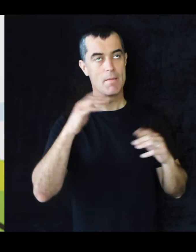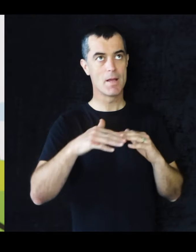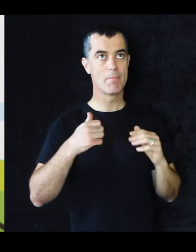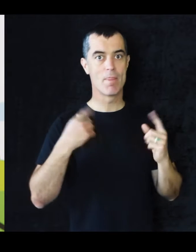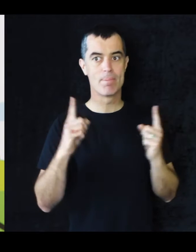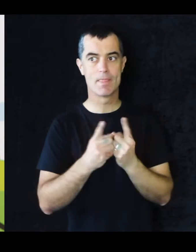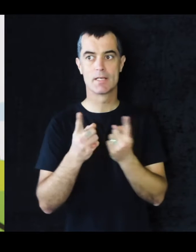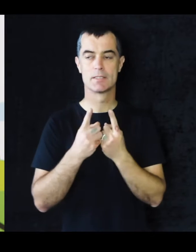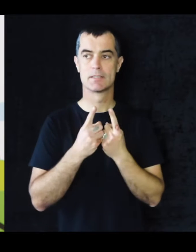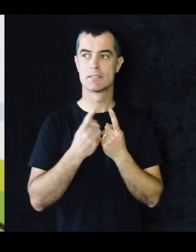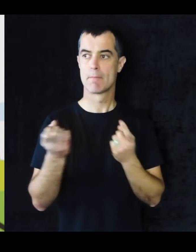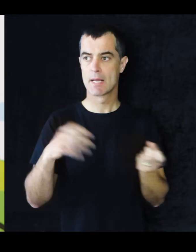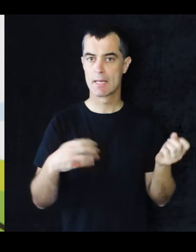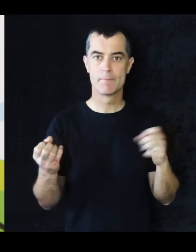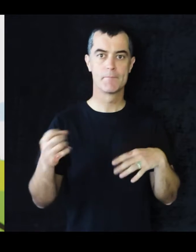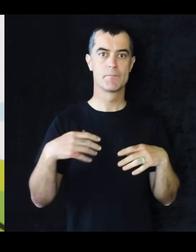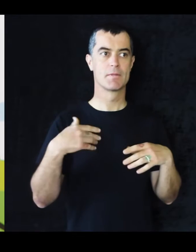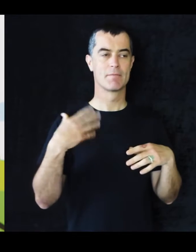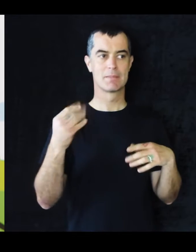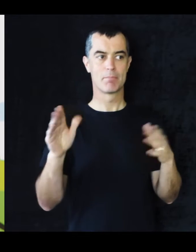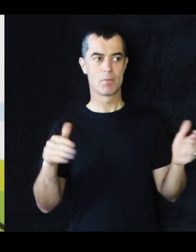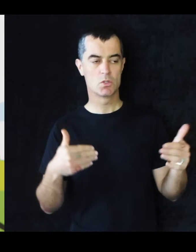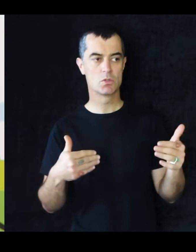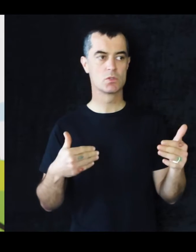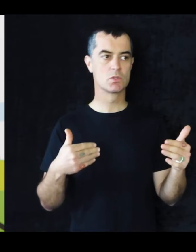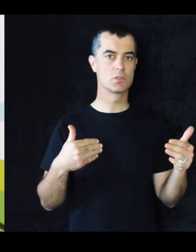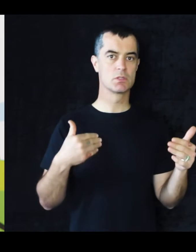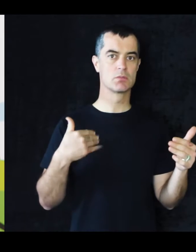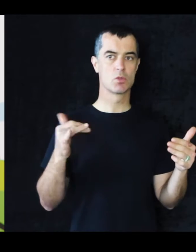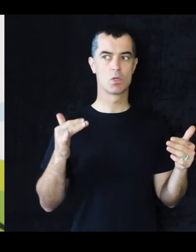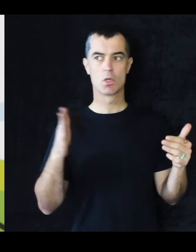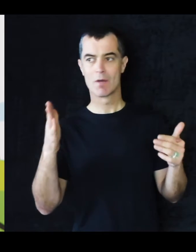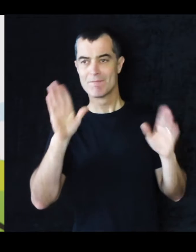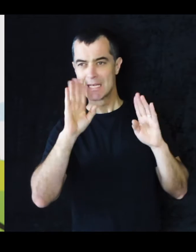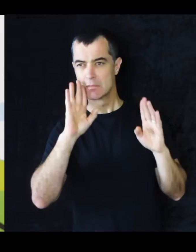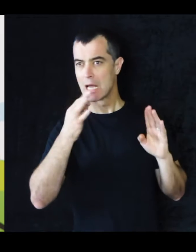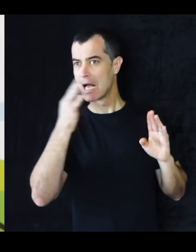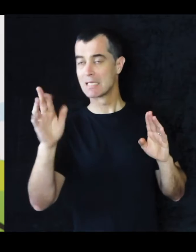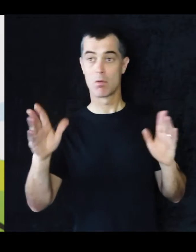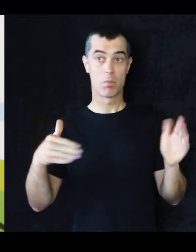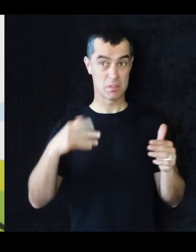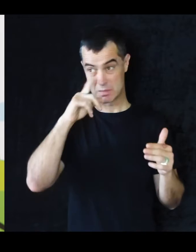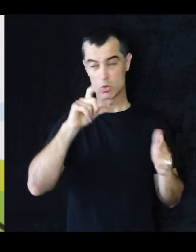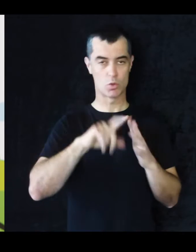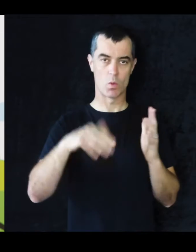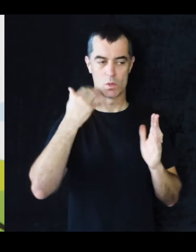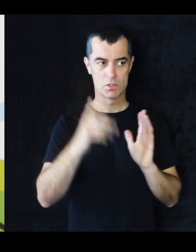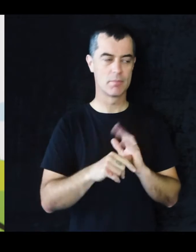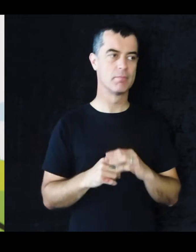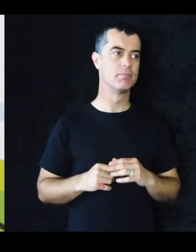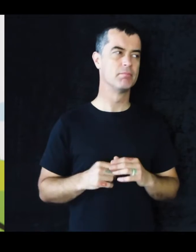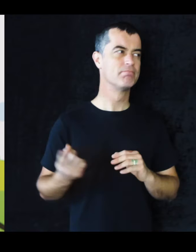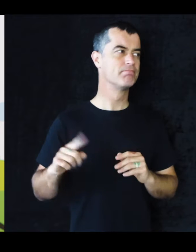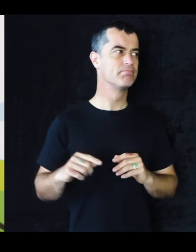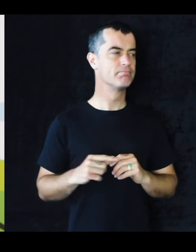I'd have to start thinking about all my belongings and packing up. I'd have to get some boxes. I'd probably go on Facebook and ask for boxes because people do